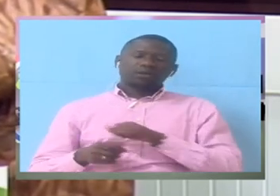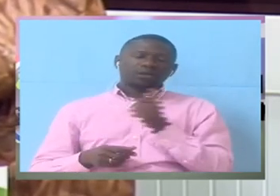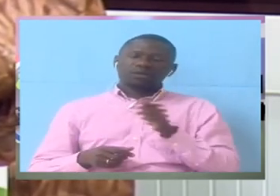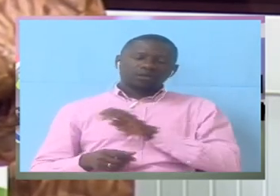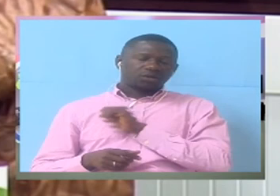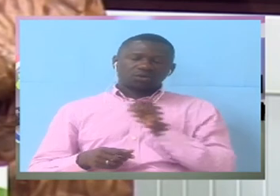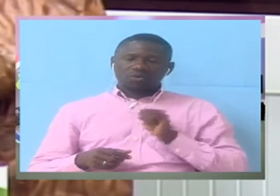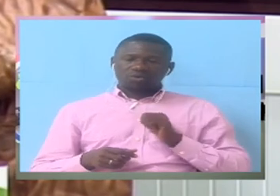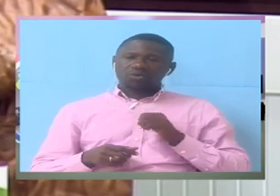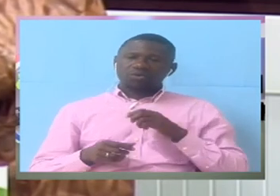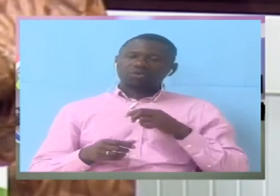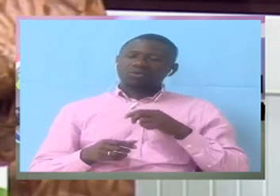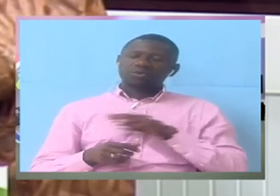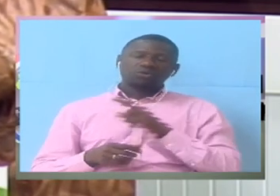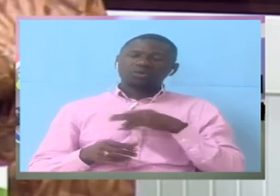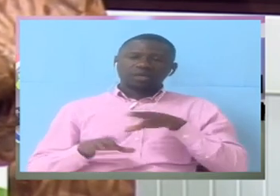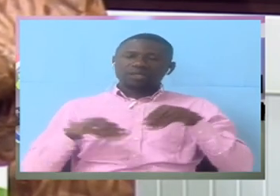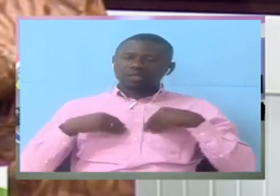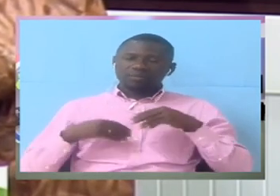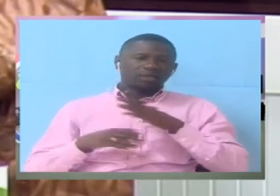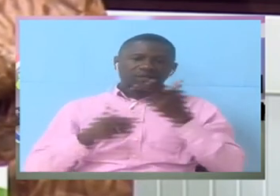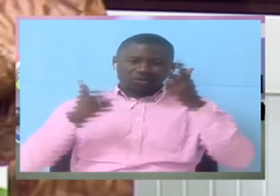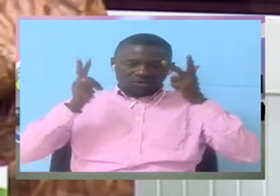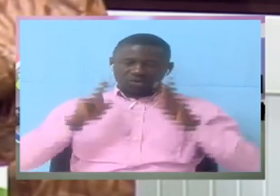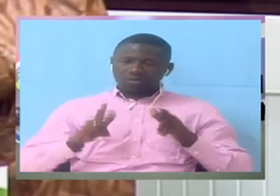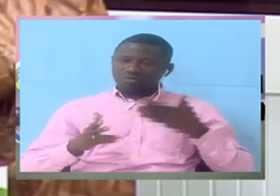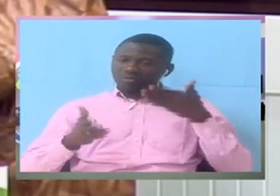They did not allow any lawyer to be present there.